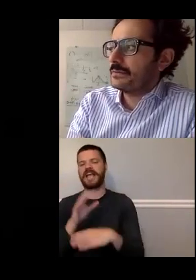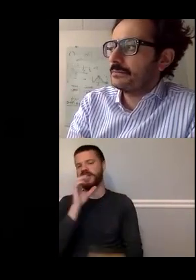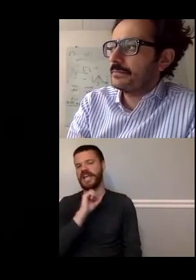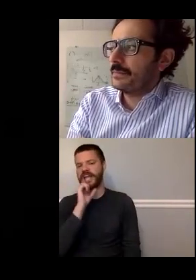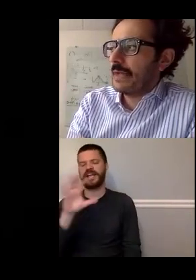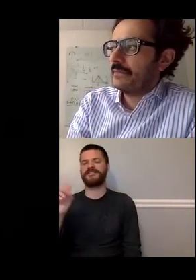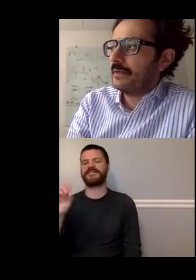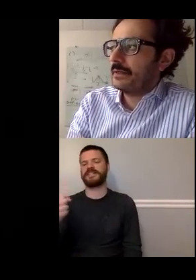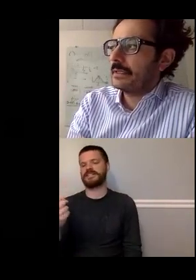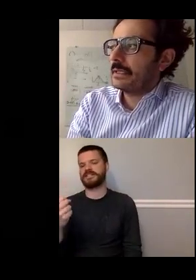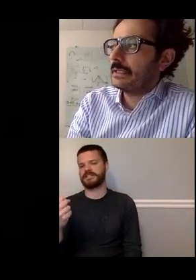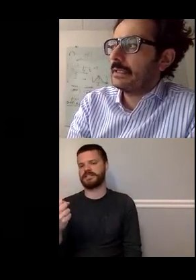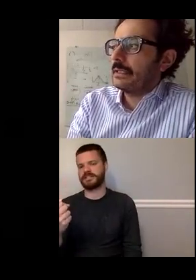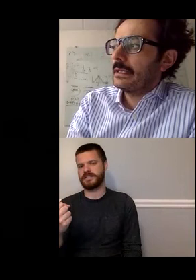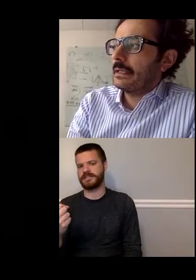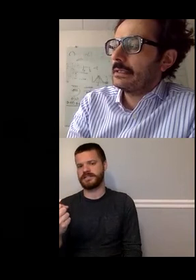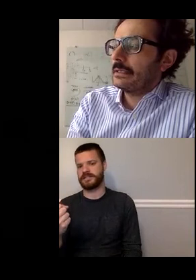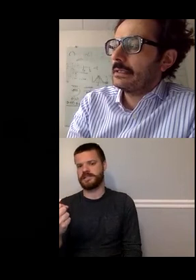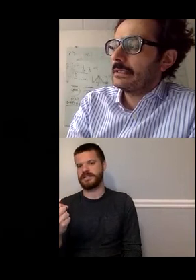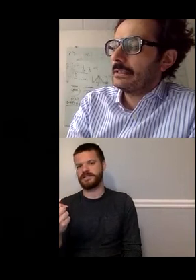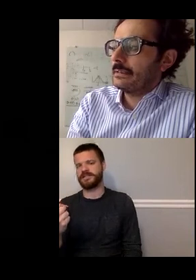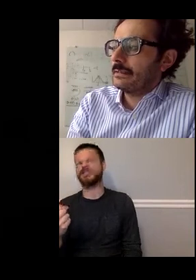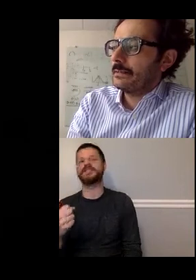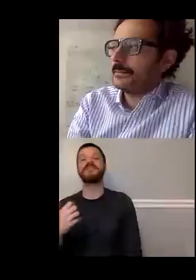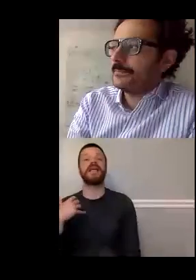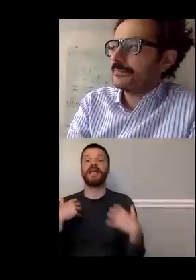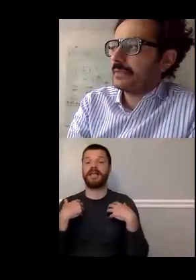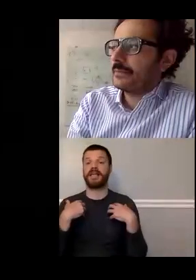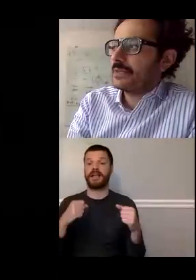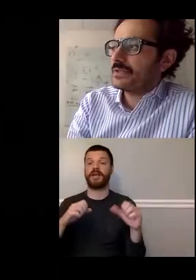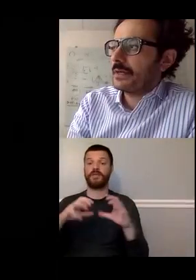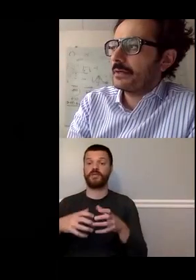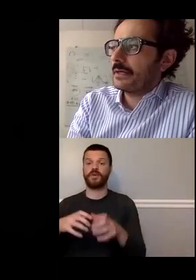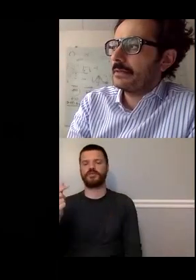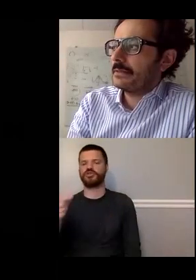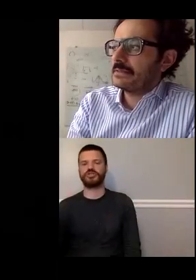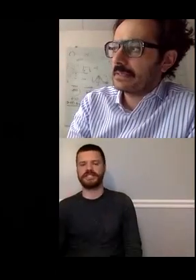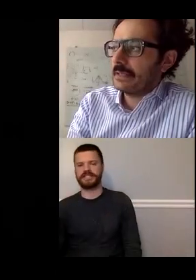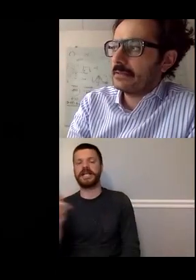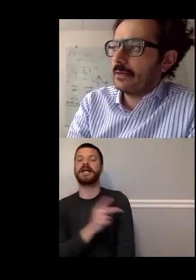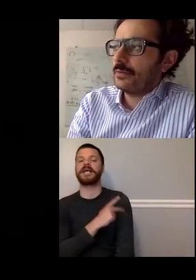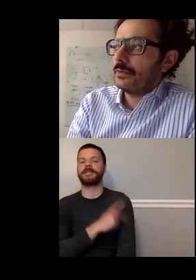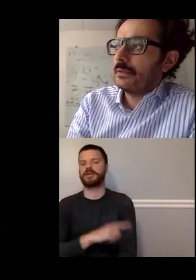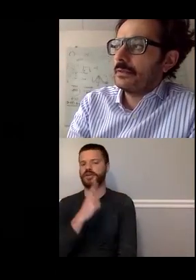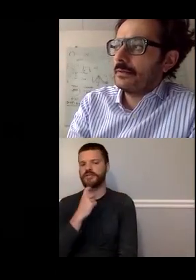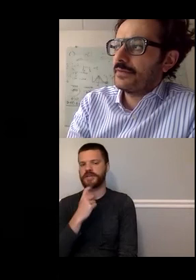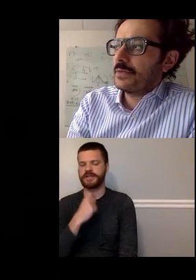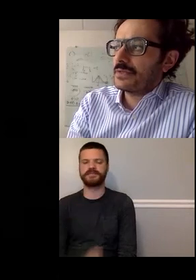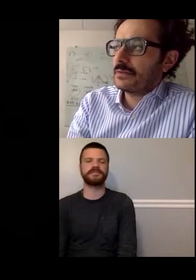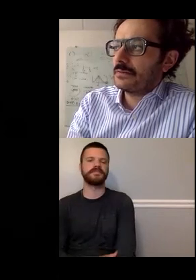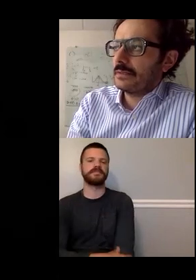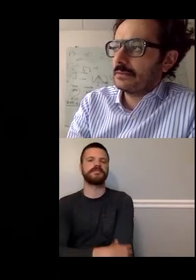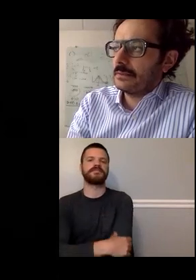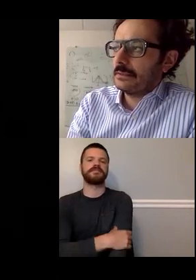So the healthy are in green, and the patients are in red. And this is again our